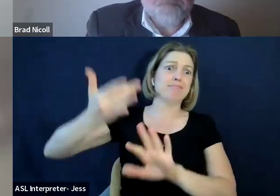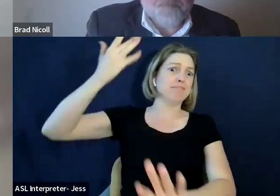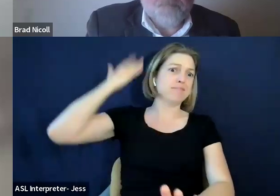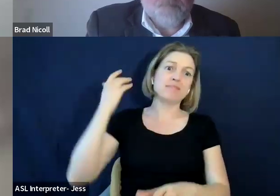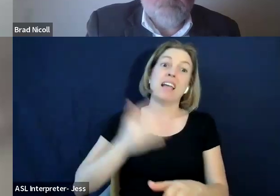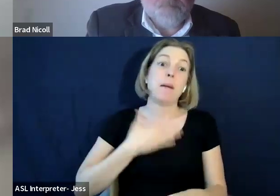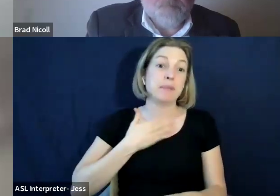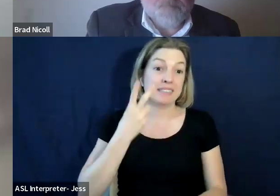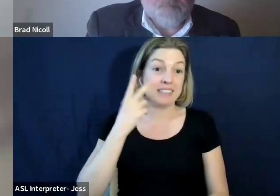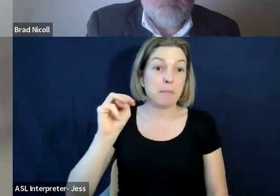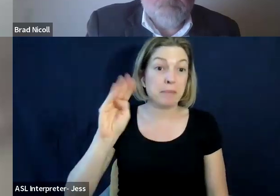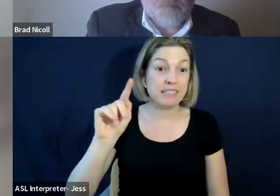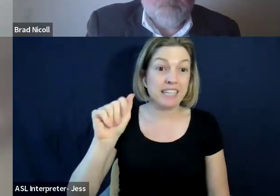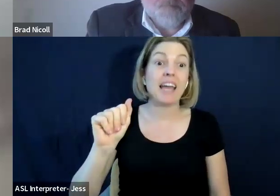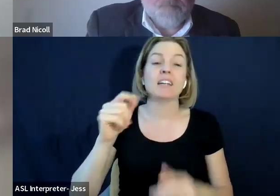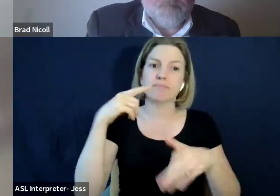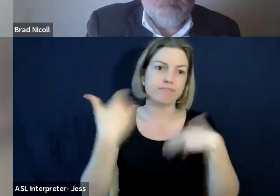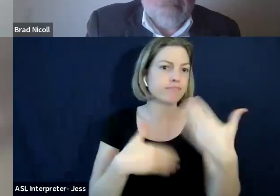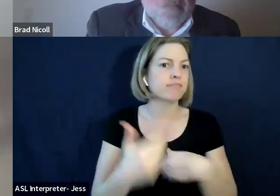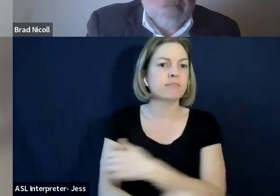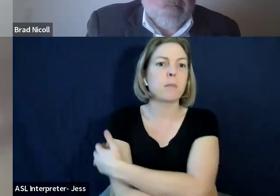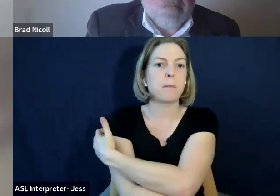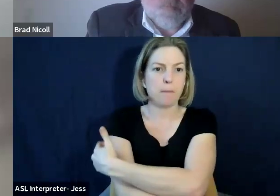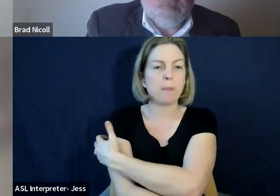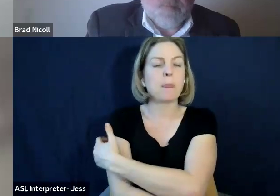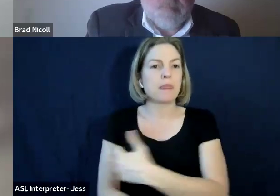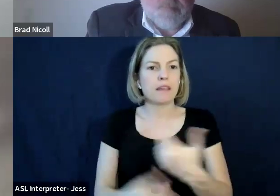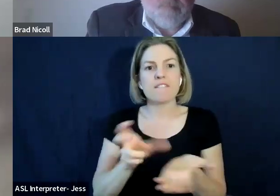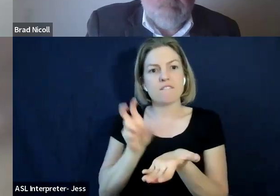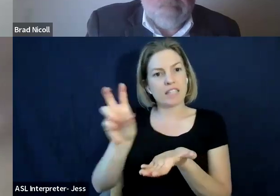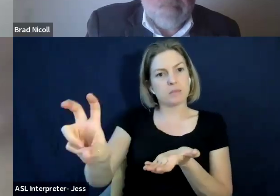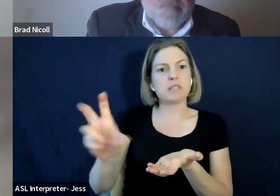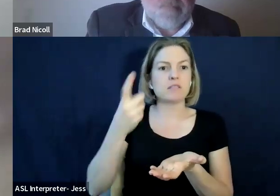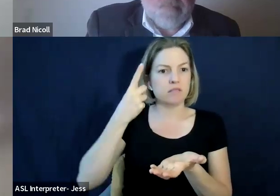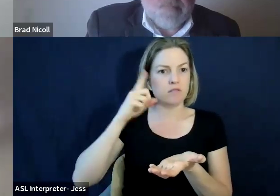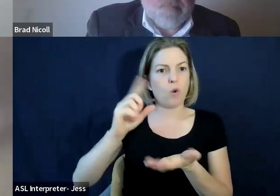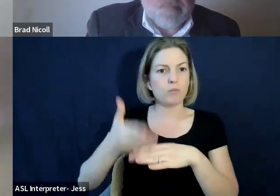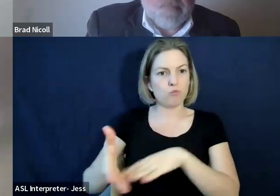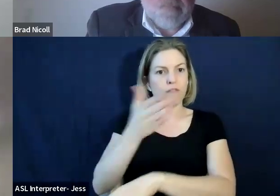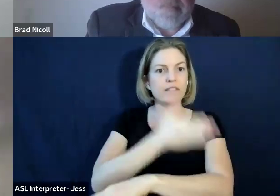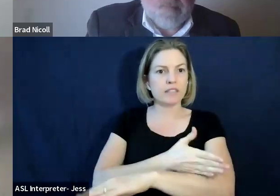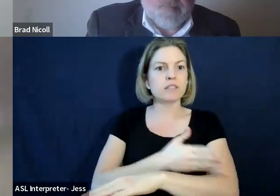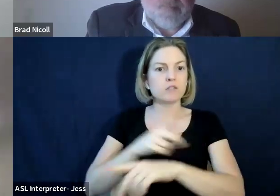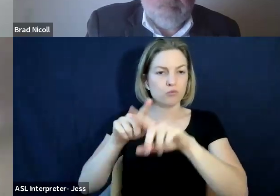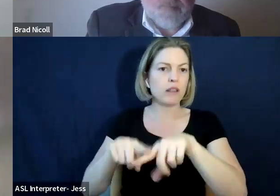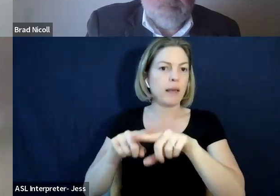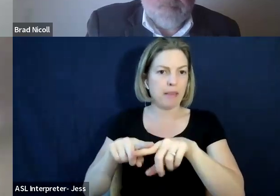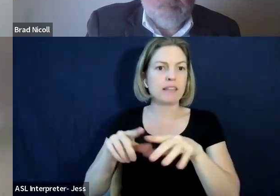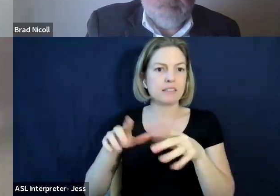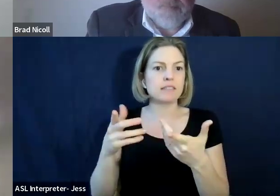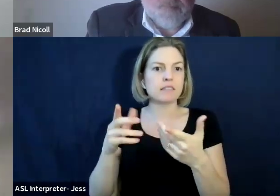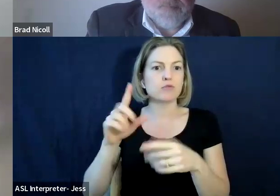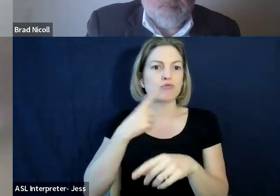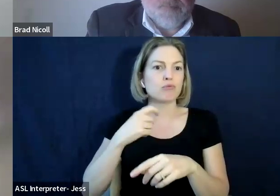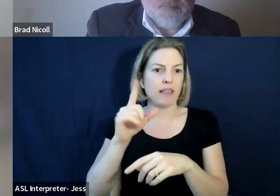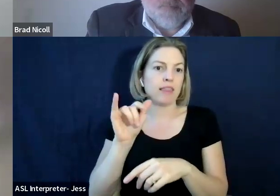MBTA is able to start to again make this type of investment in the improvement and reliability of the Red Line. So